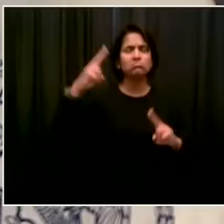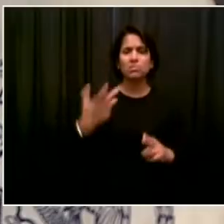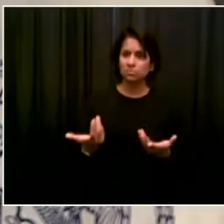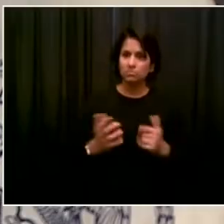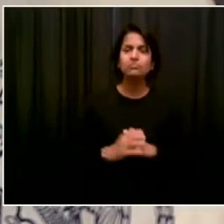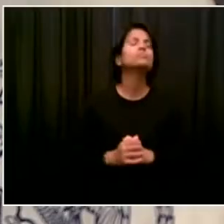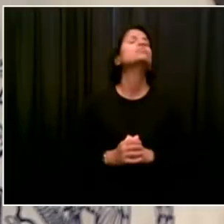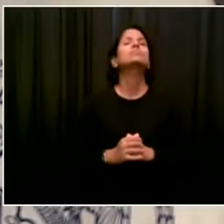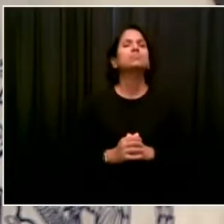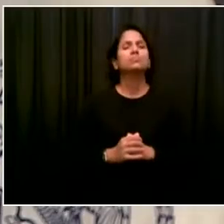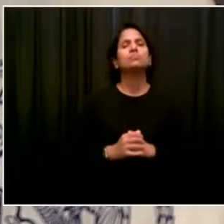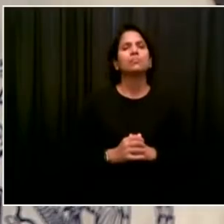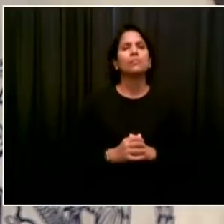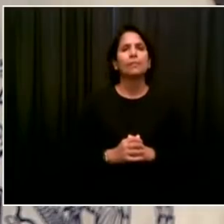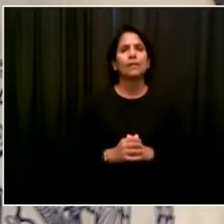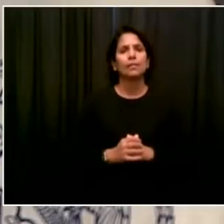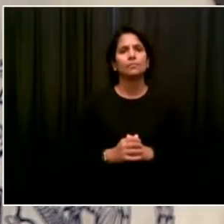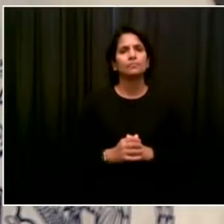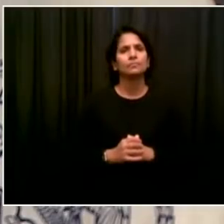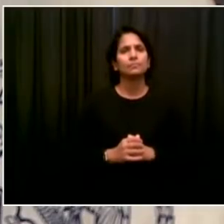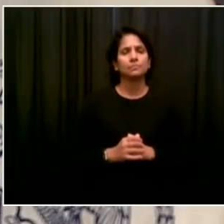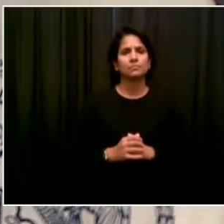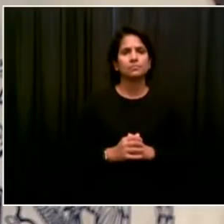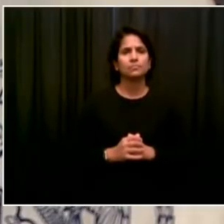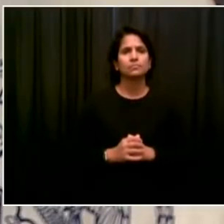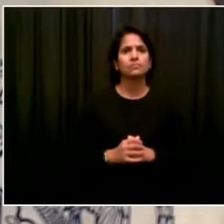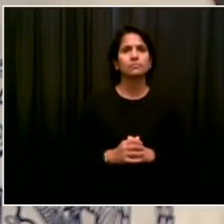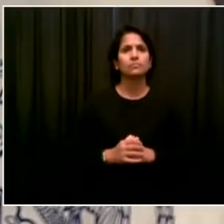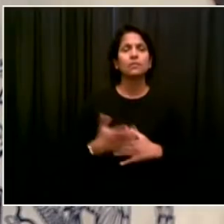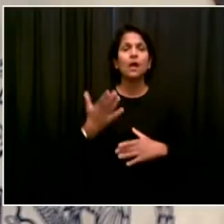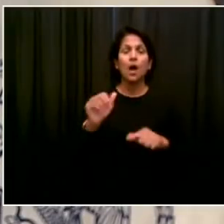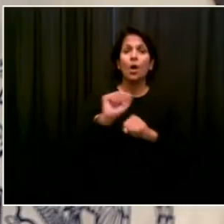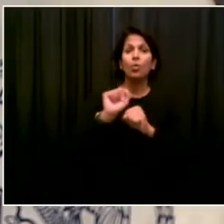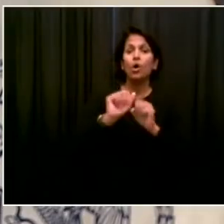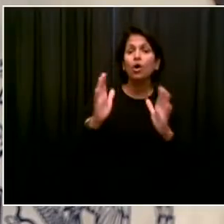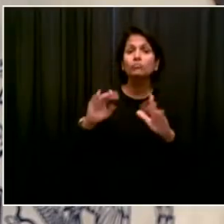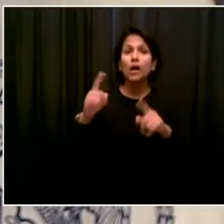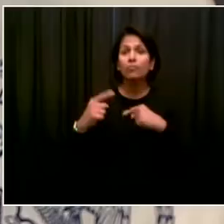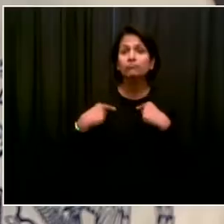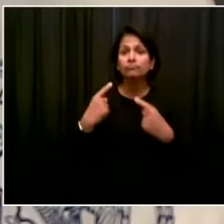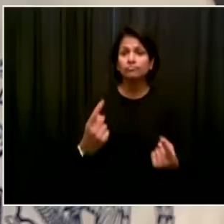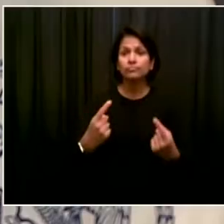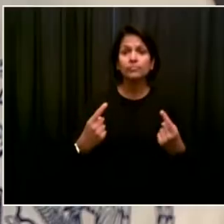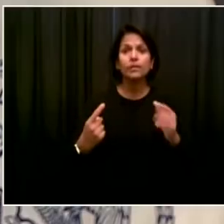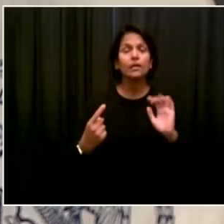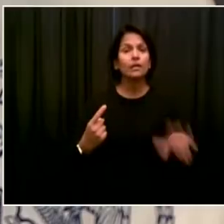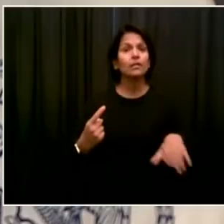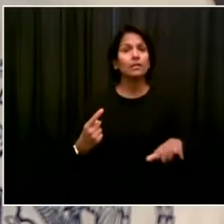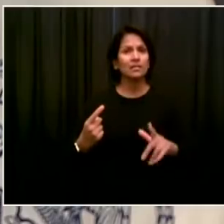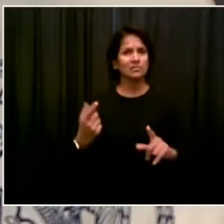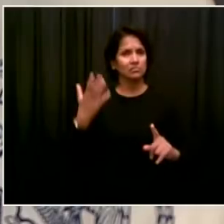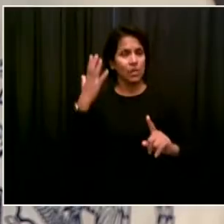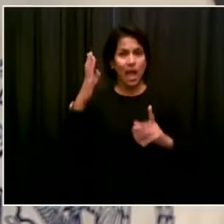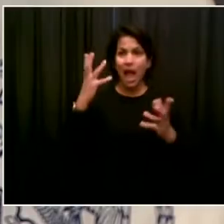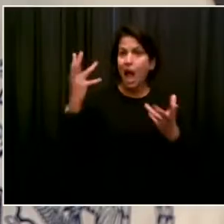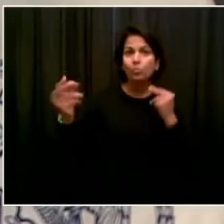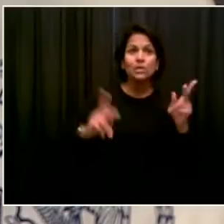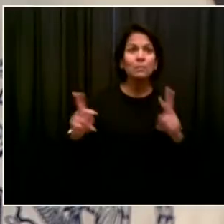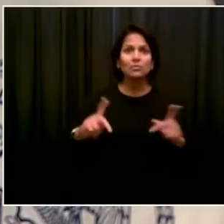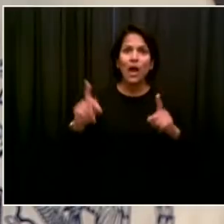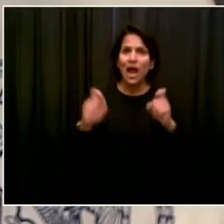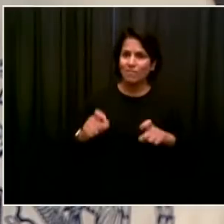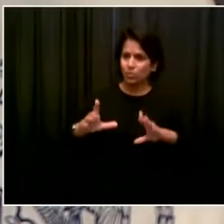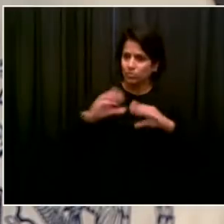impact of COVID horribly. Our first responders were out there for us, and yet they've suffered losses. Nationwide,